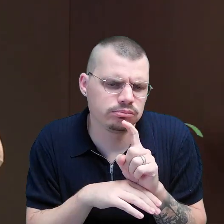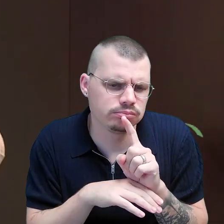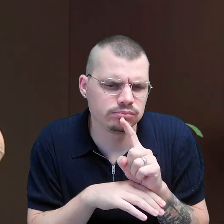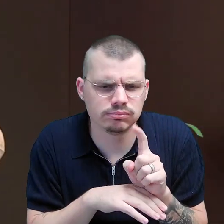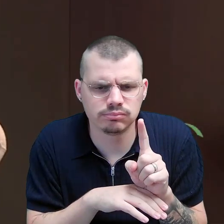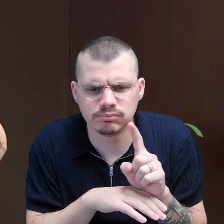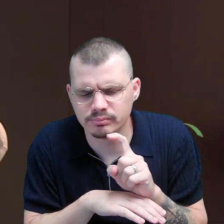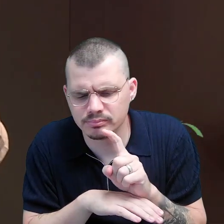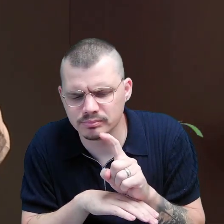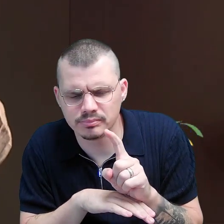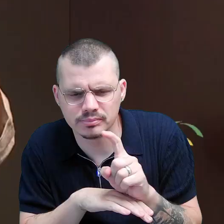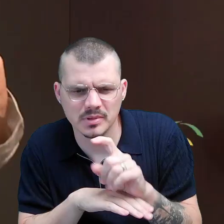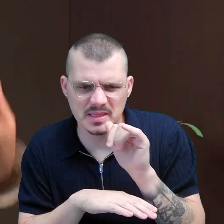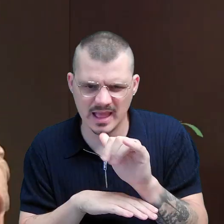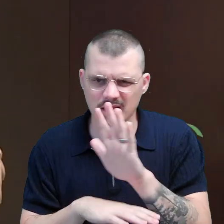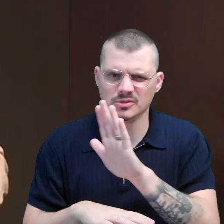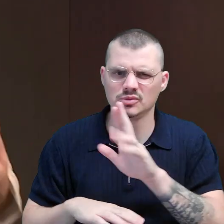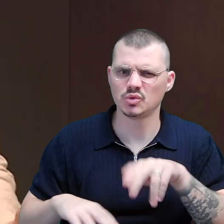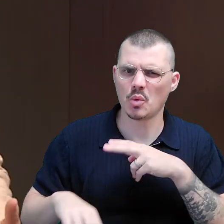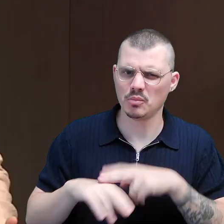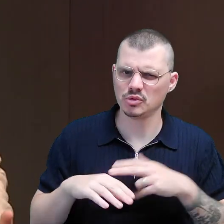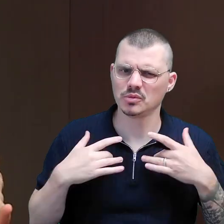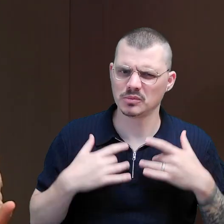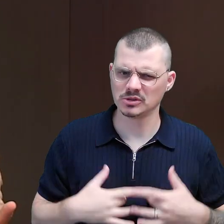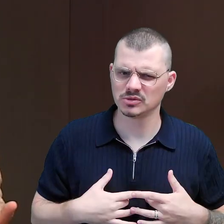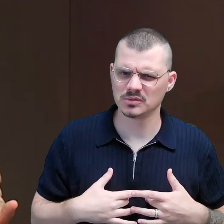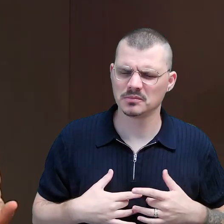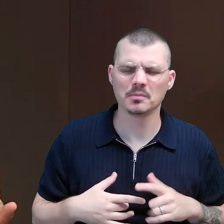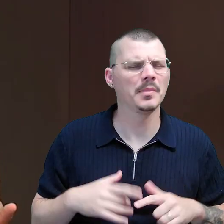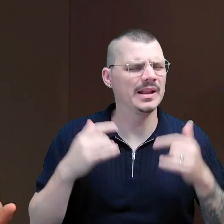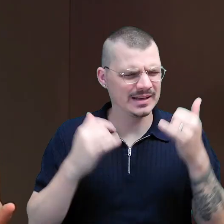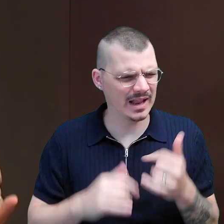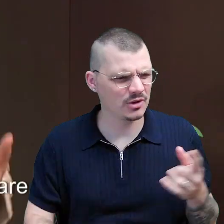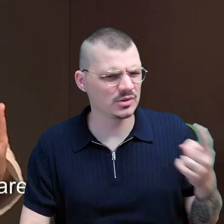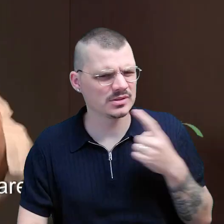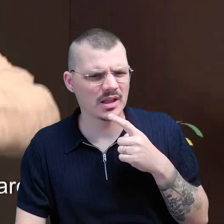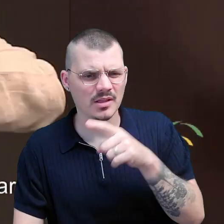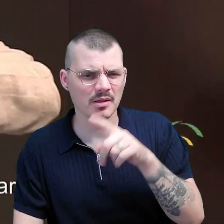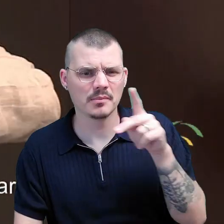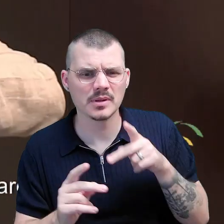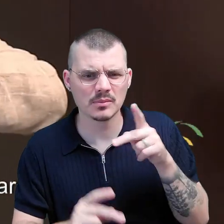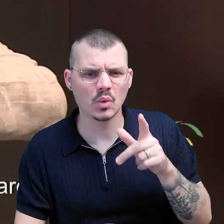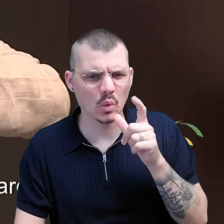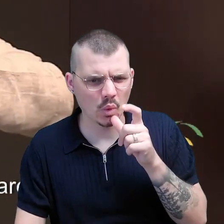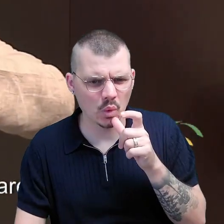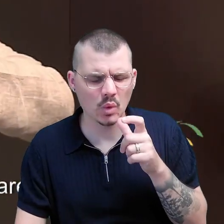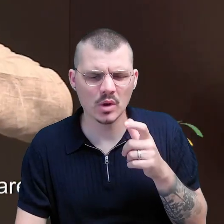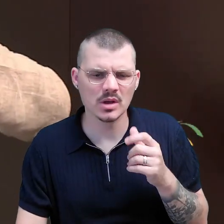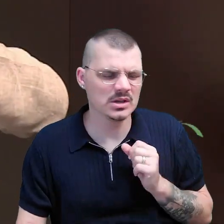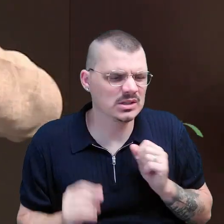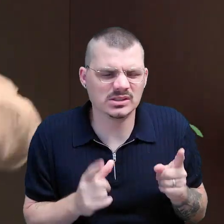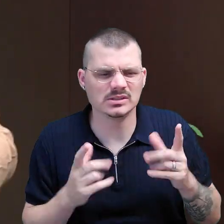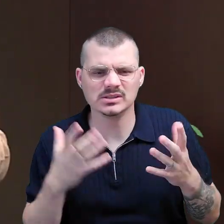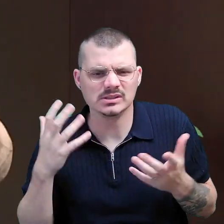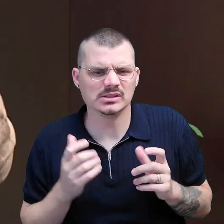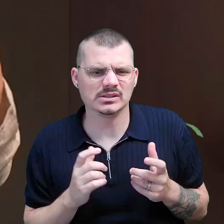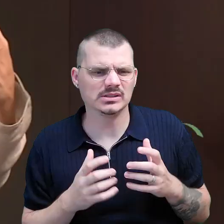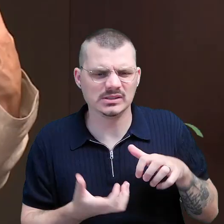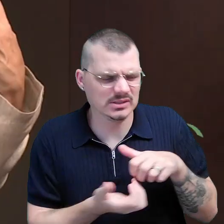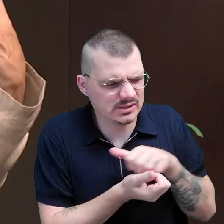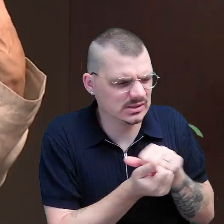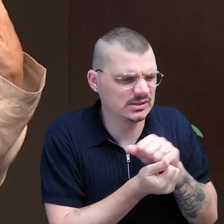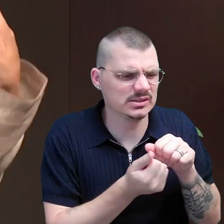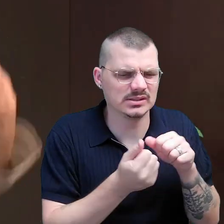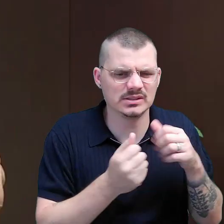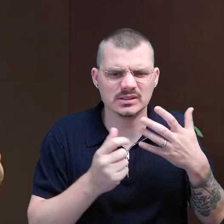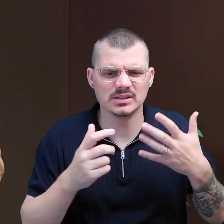sad, barely moving kind of presentation? And you're saying all these people that are agitated